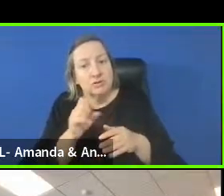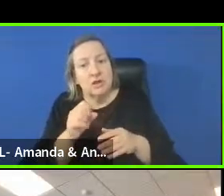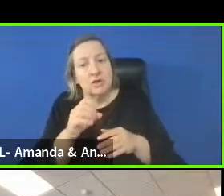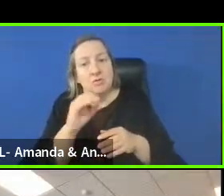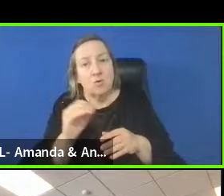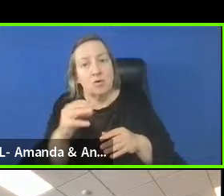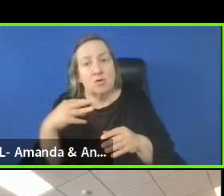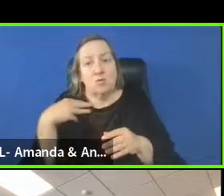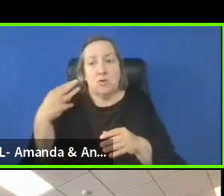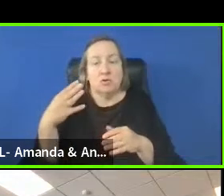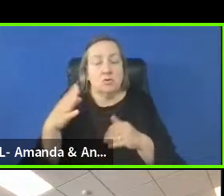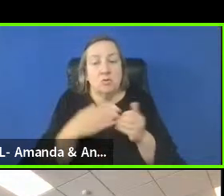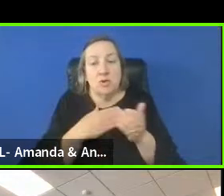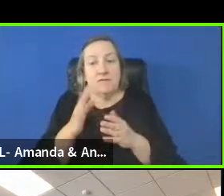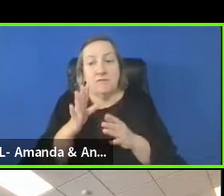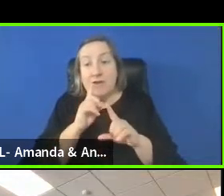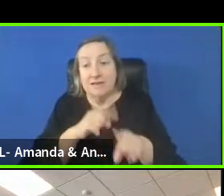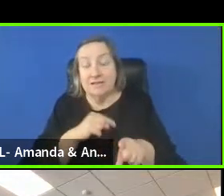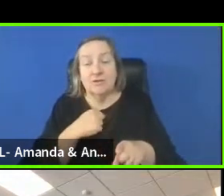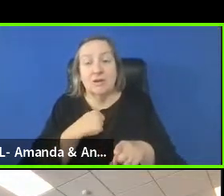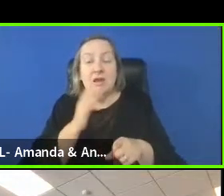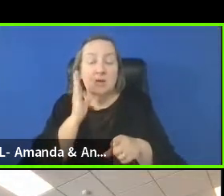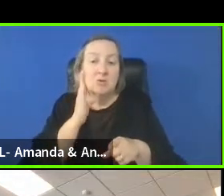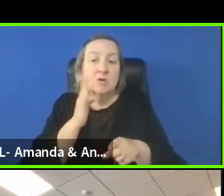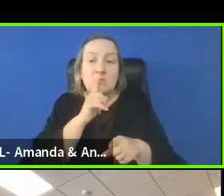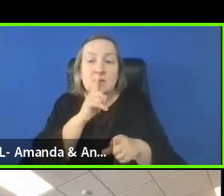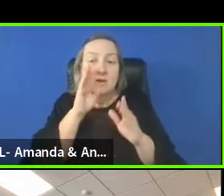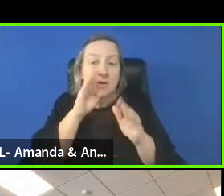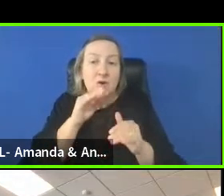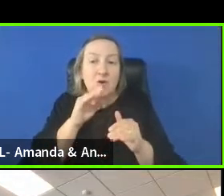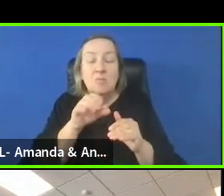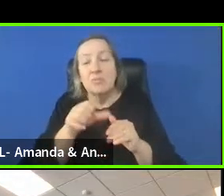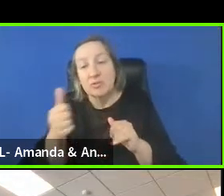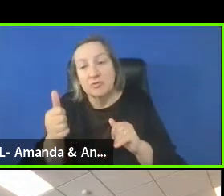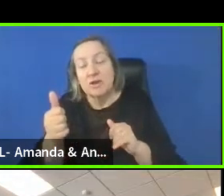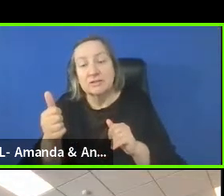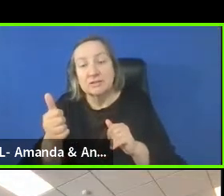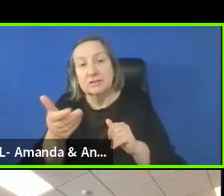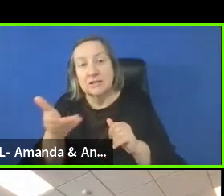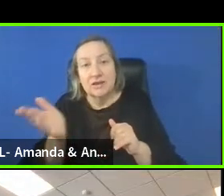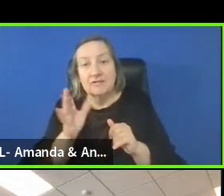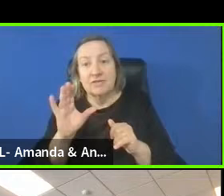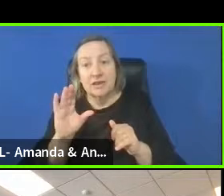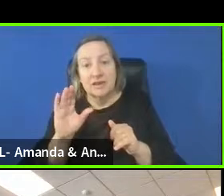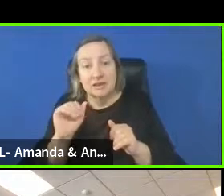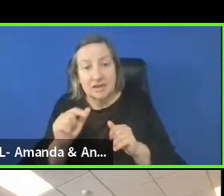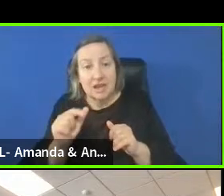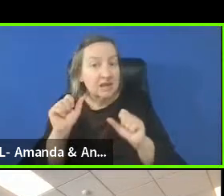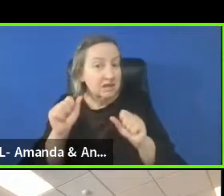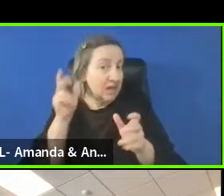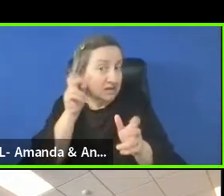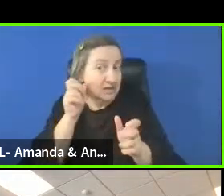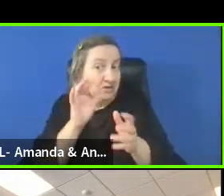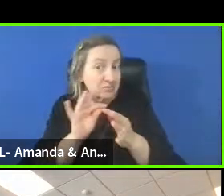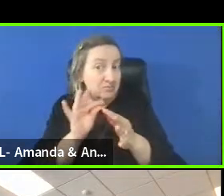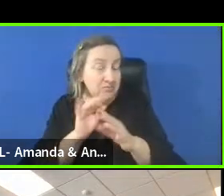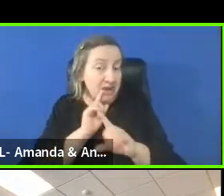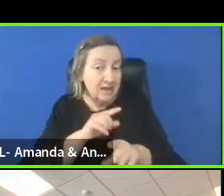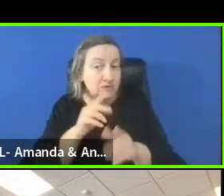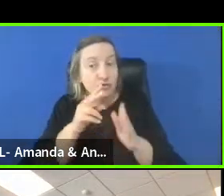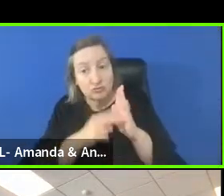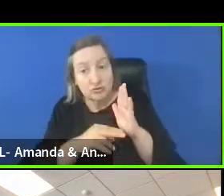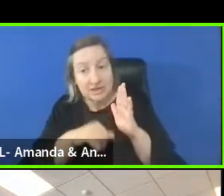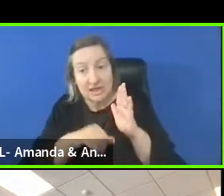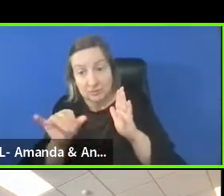So whatever your answer is, I would really hope that the rest of the CAG could hear it also or read it